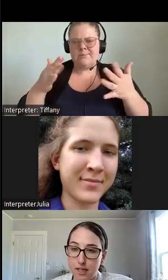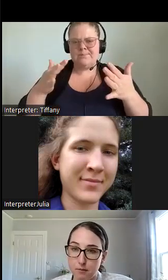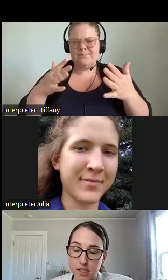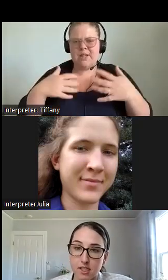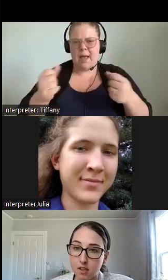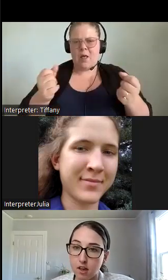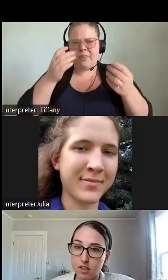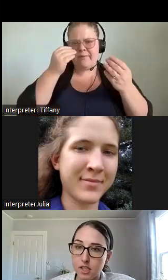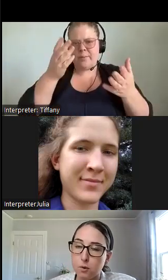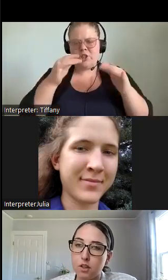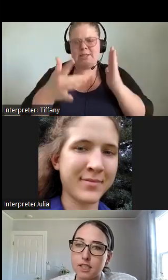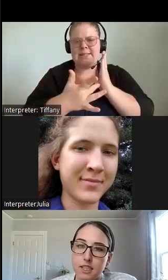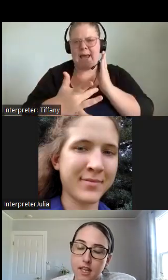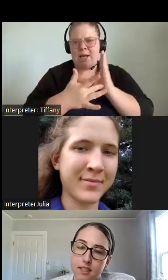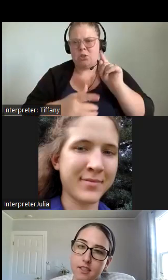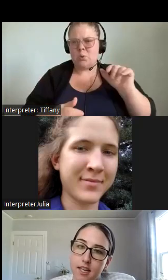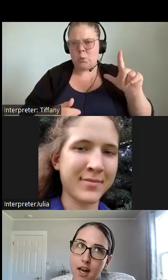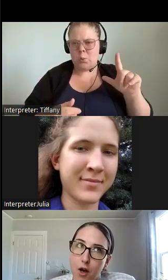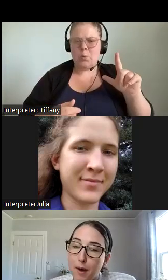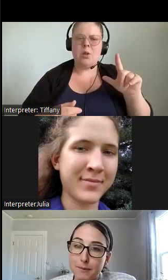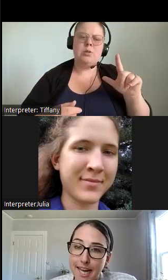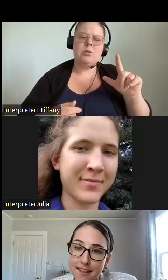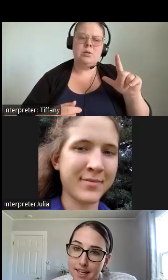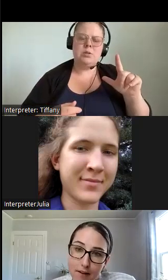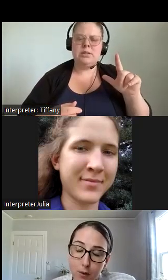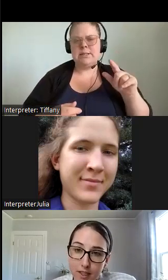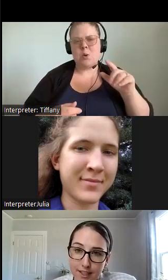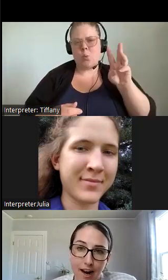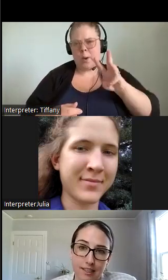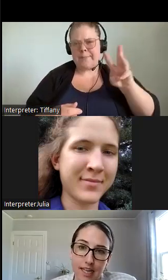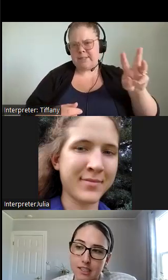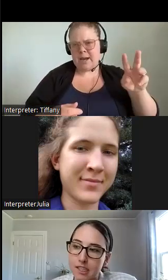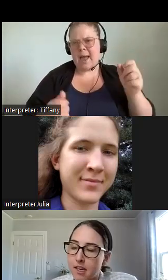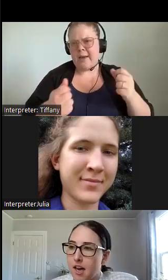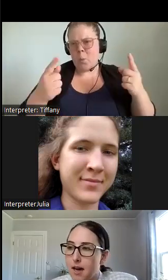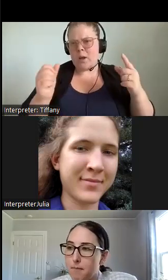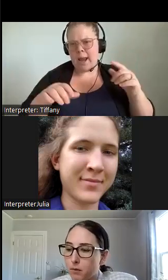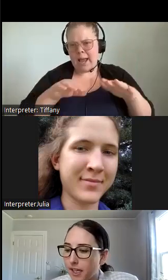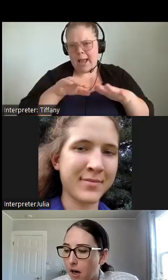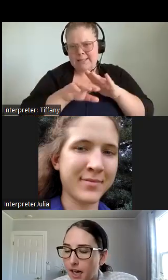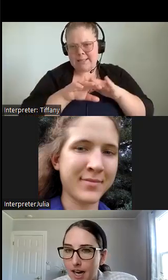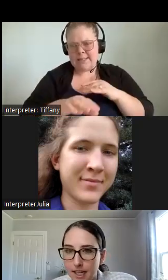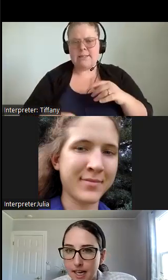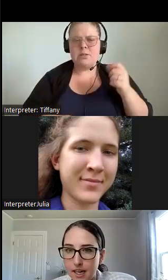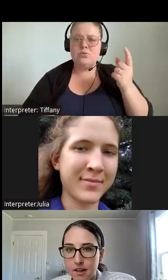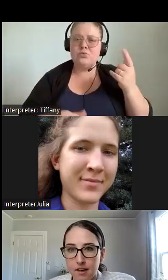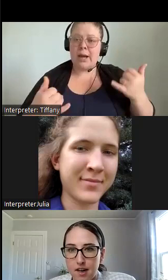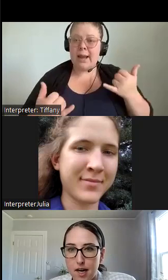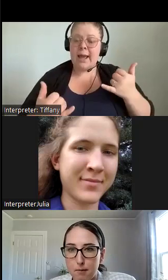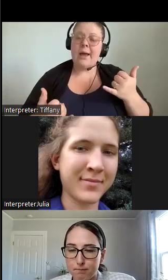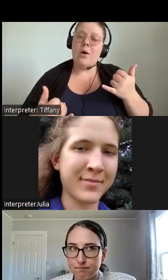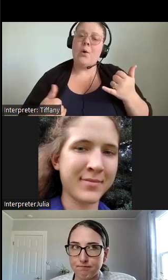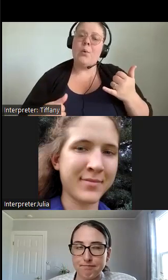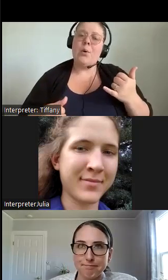health information technology tools. It's a website that everyone can access. And right now it has a